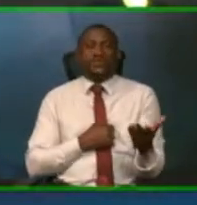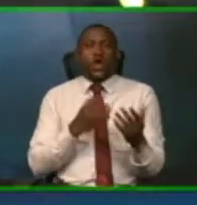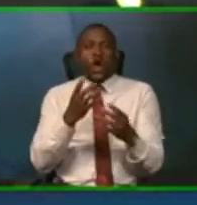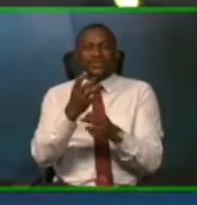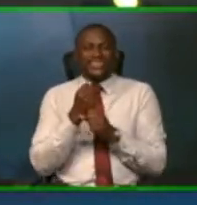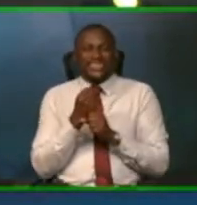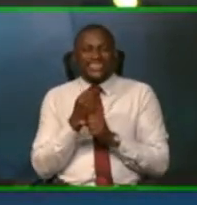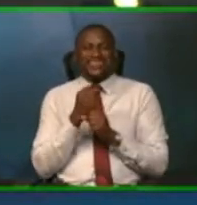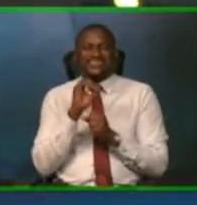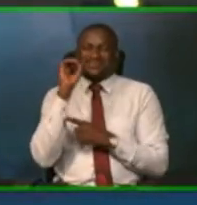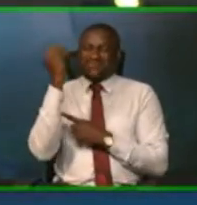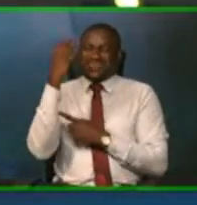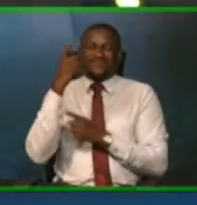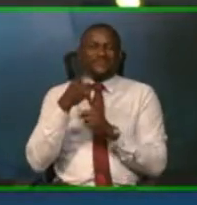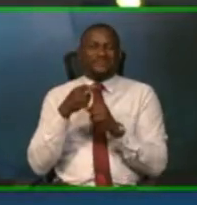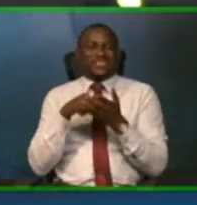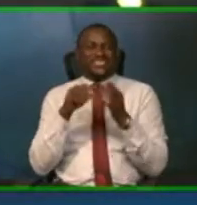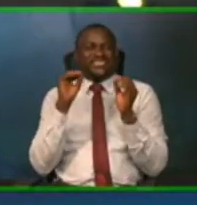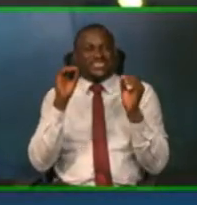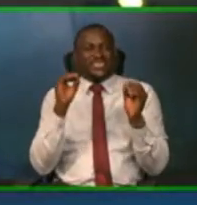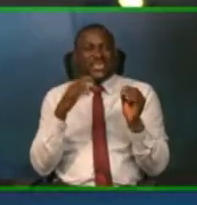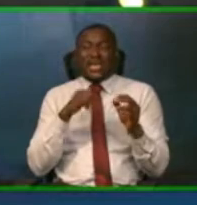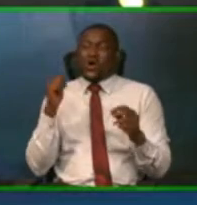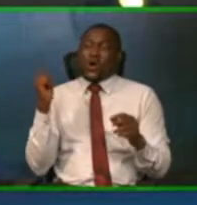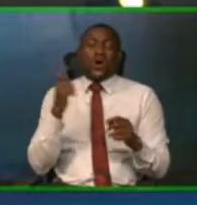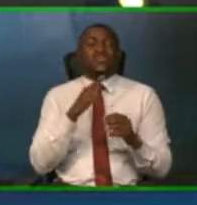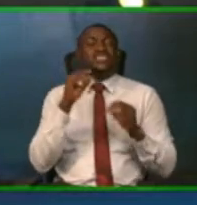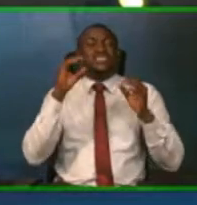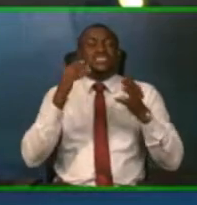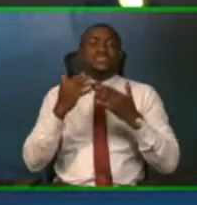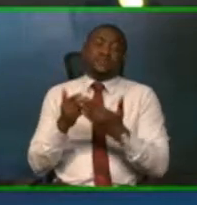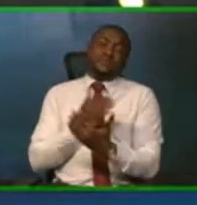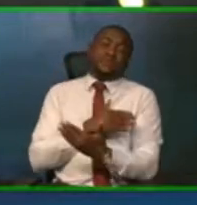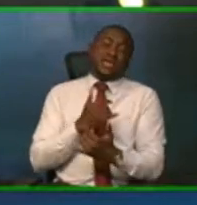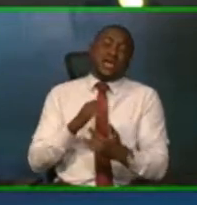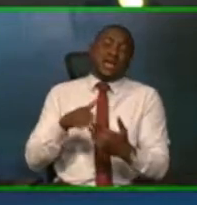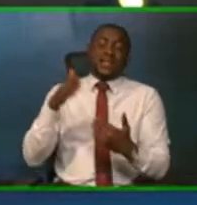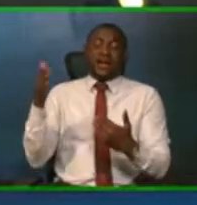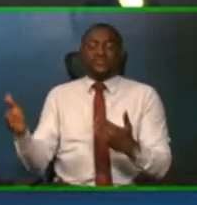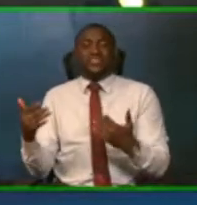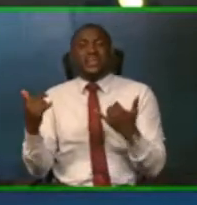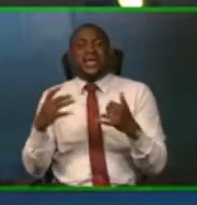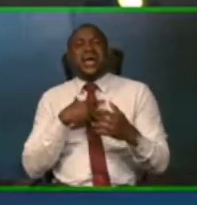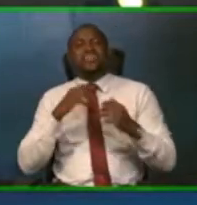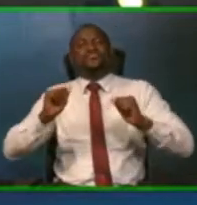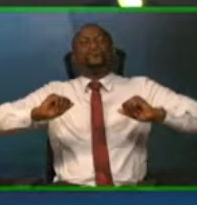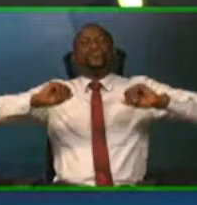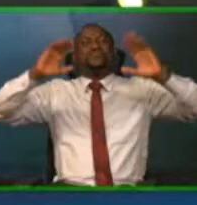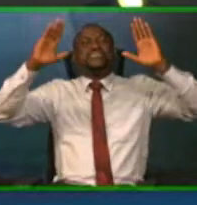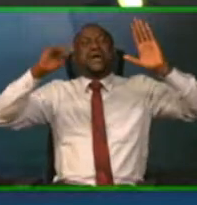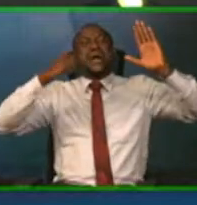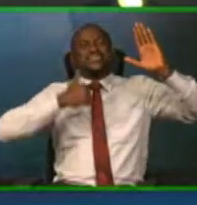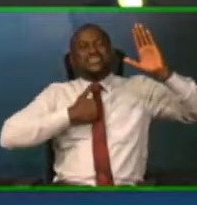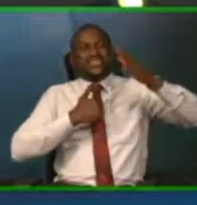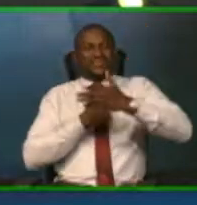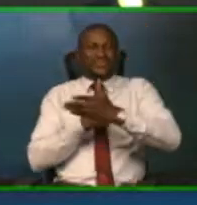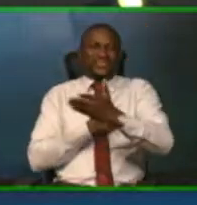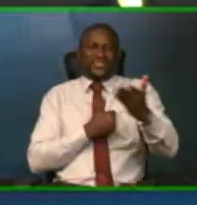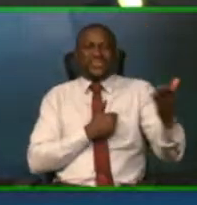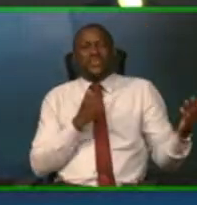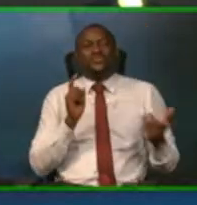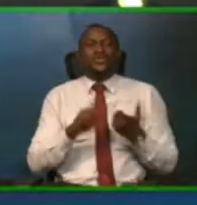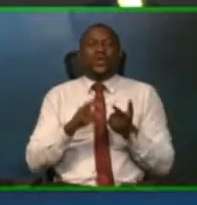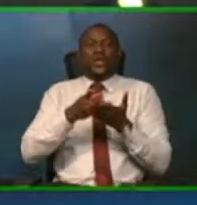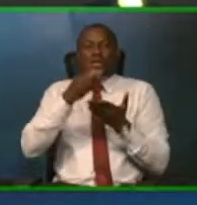obtain grace from this teaching and all of the teachings before now and after now, and submit ourselves to learn.